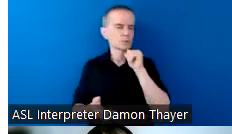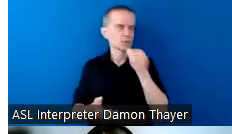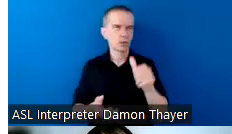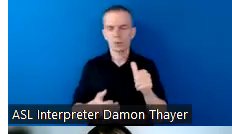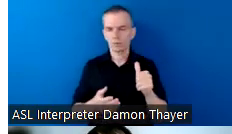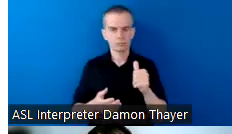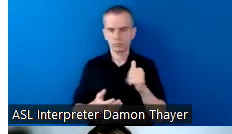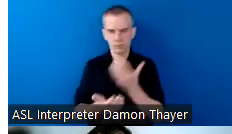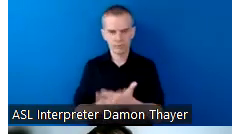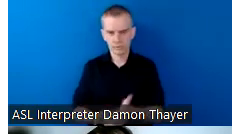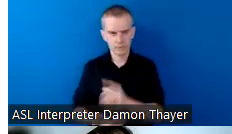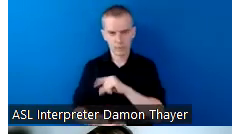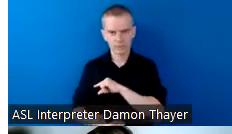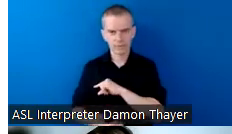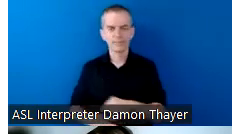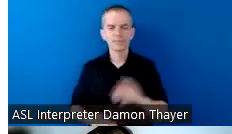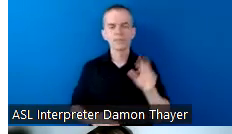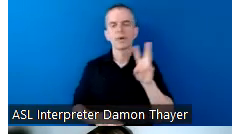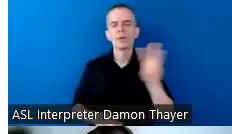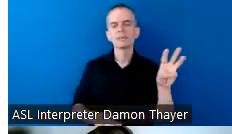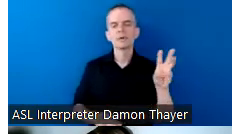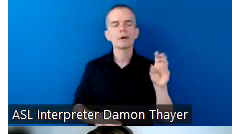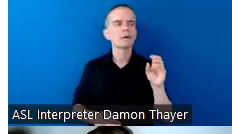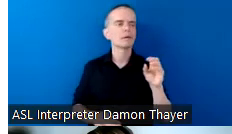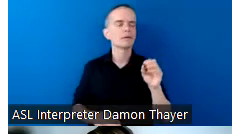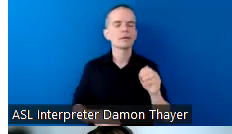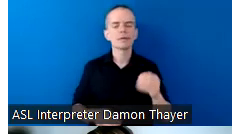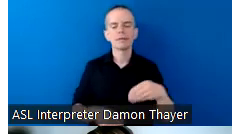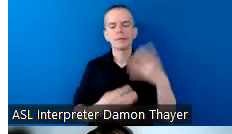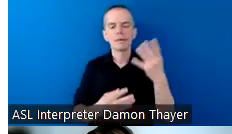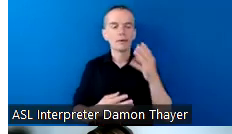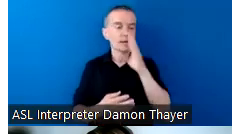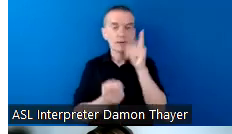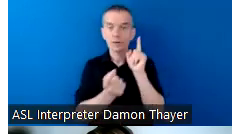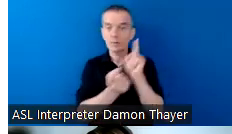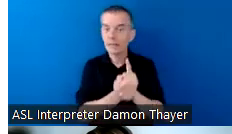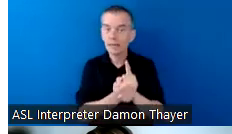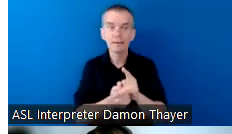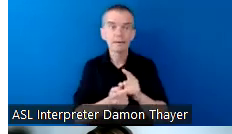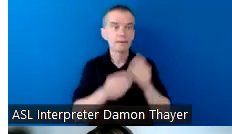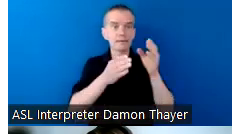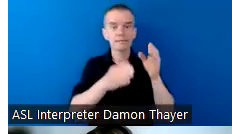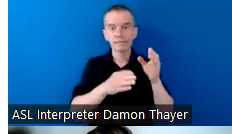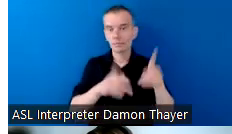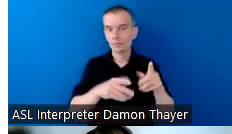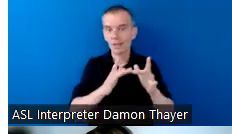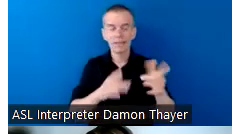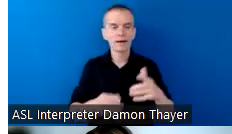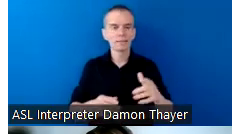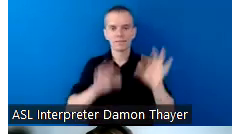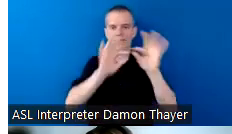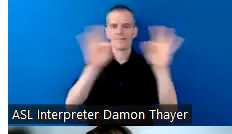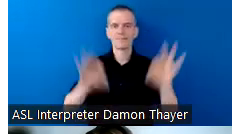they are is a website where someone can go on. They don't ever meet with a professional. They don't ever talk to anybody. They just fill out a